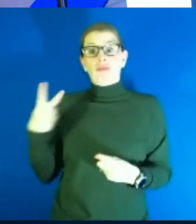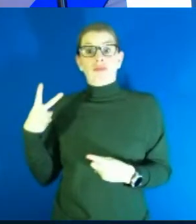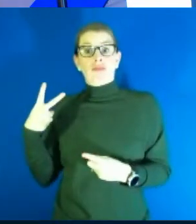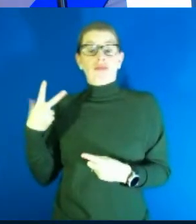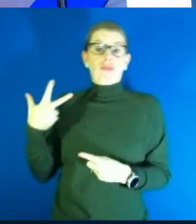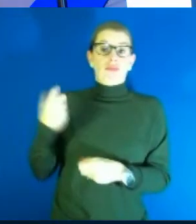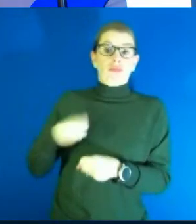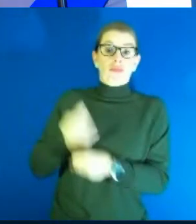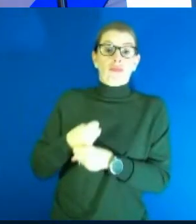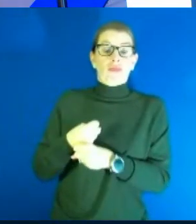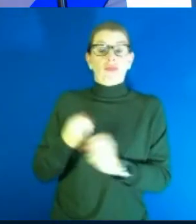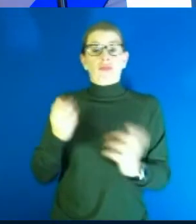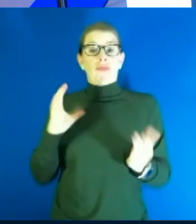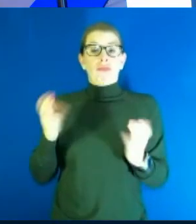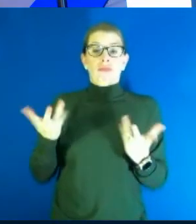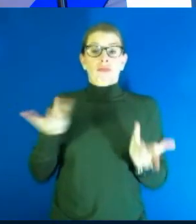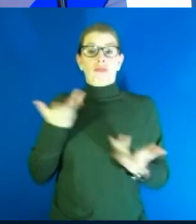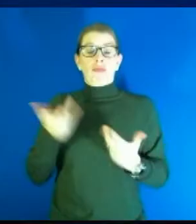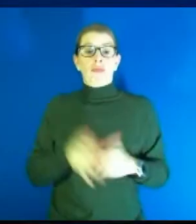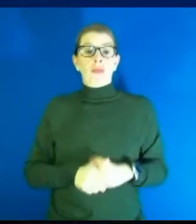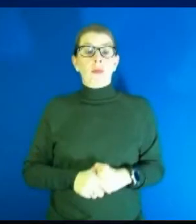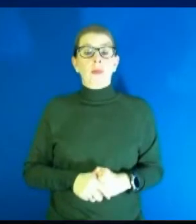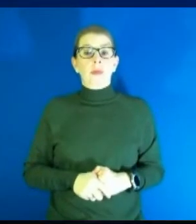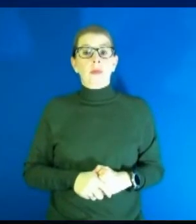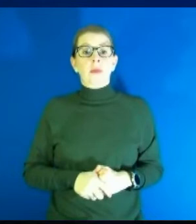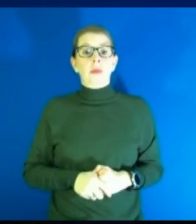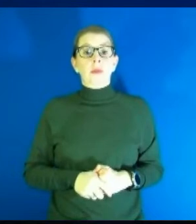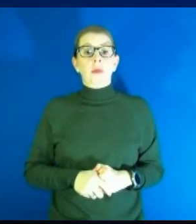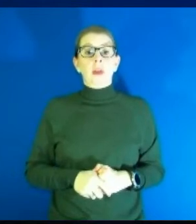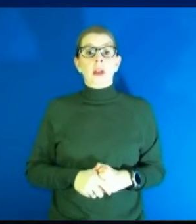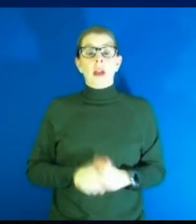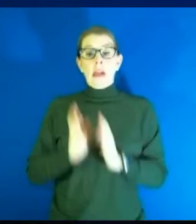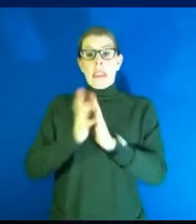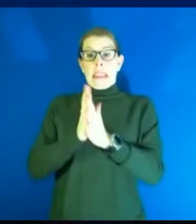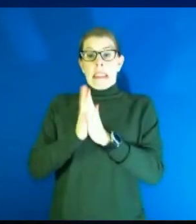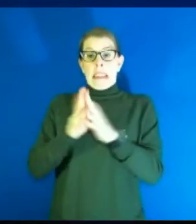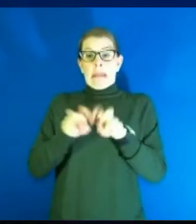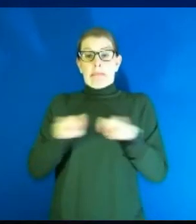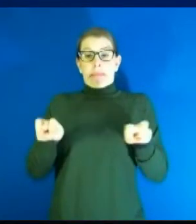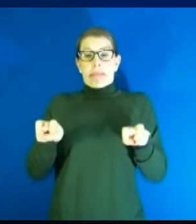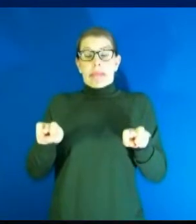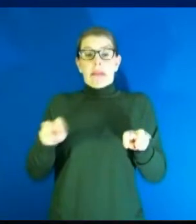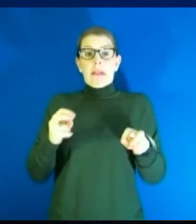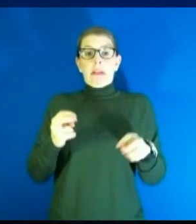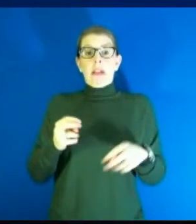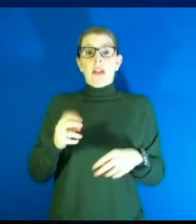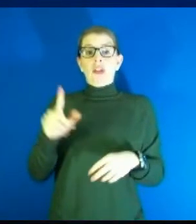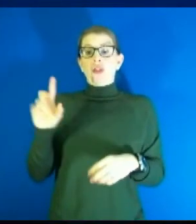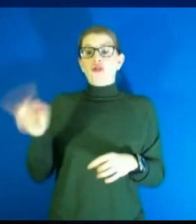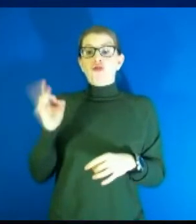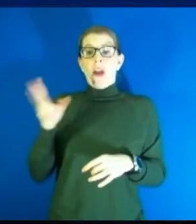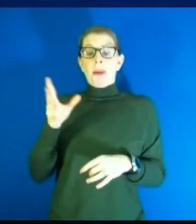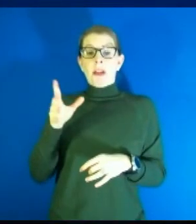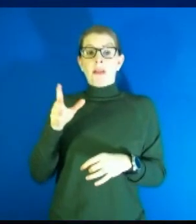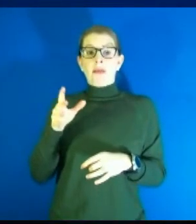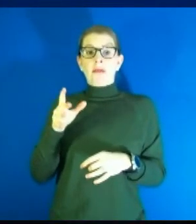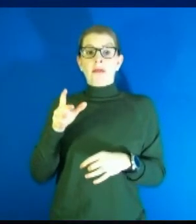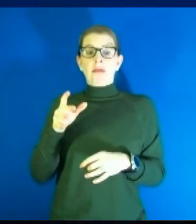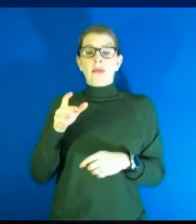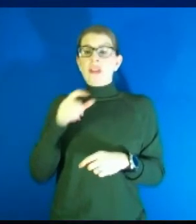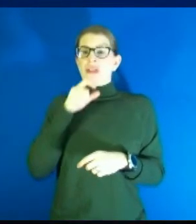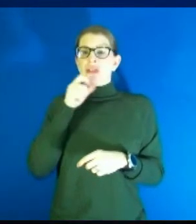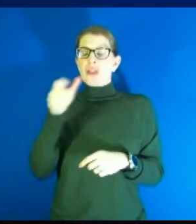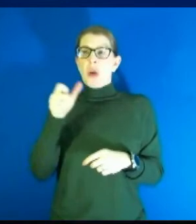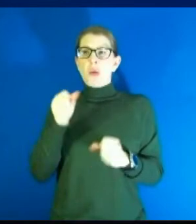year, how much does that play a part? In terms of overcrowding, traumas really don't create a great deal of volume. Now,